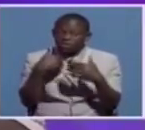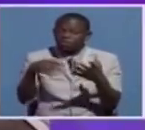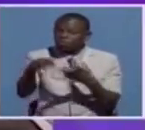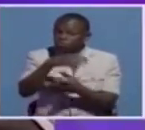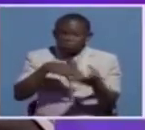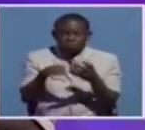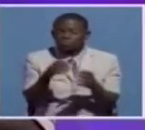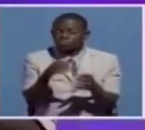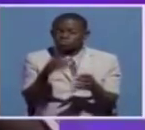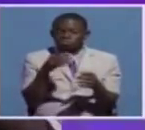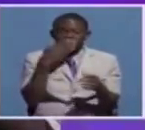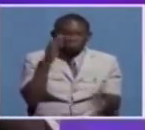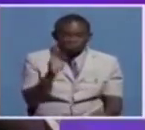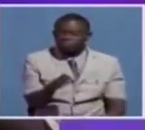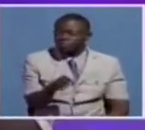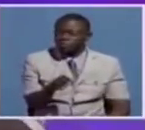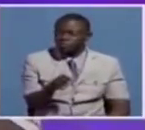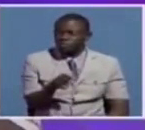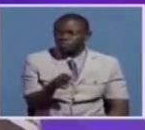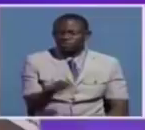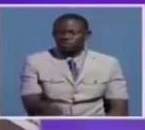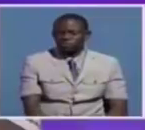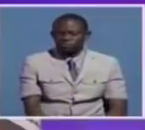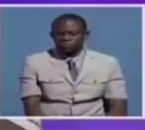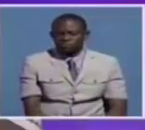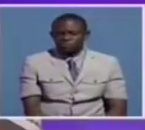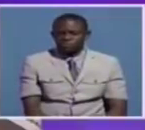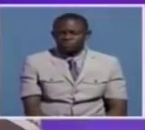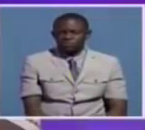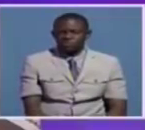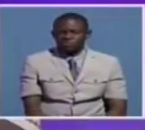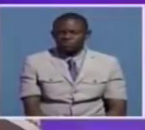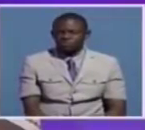I think the presence of youth was required.